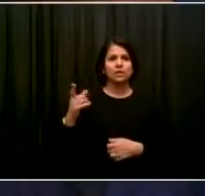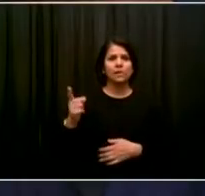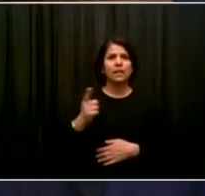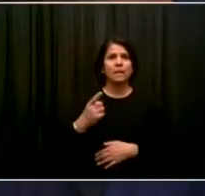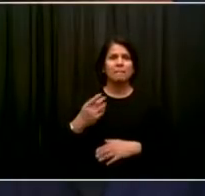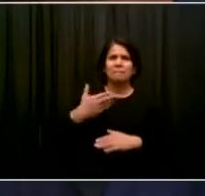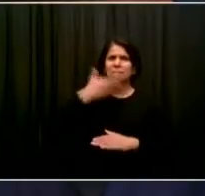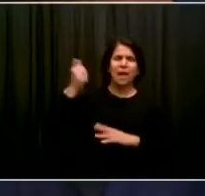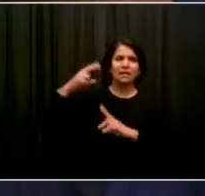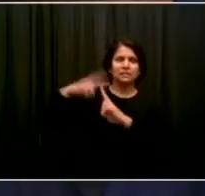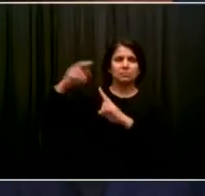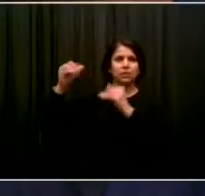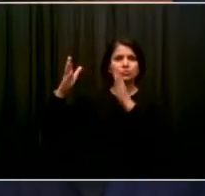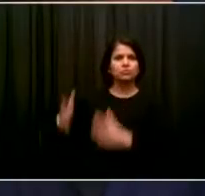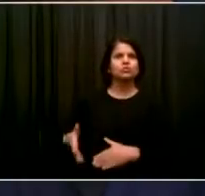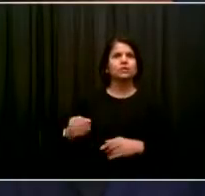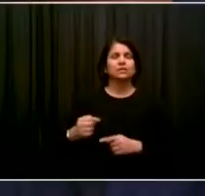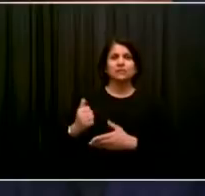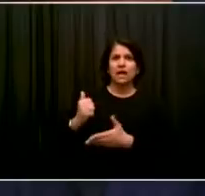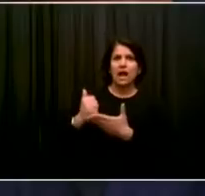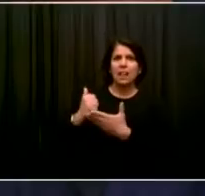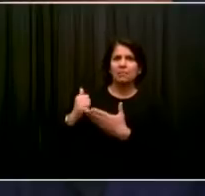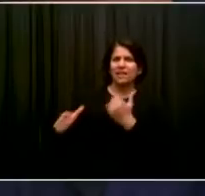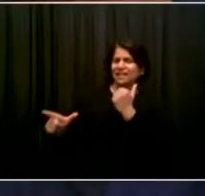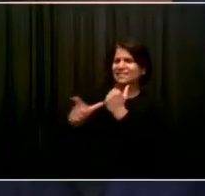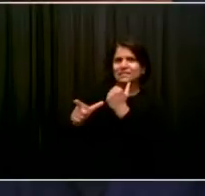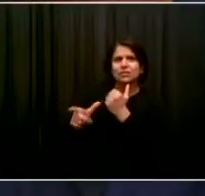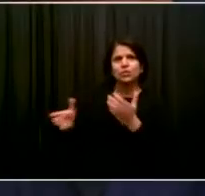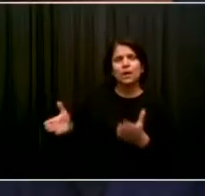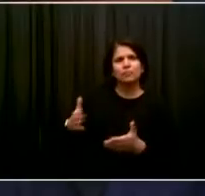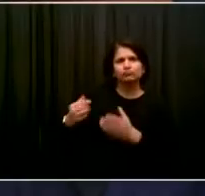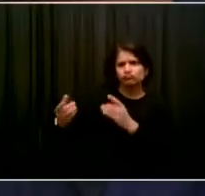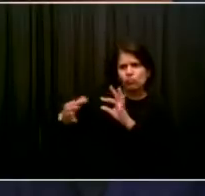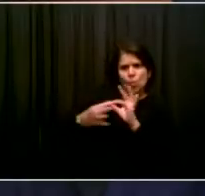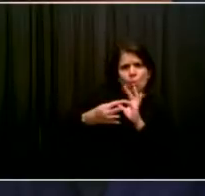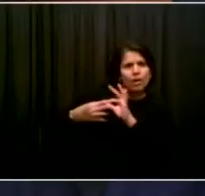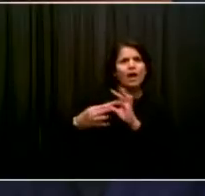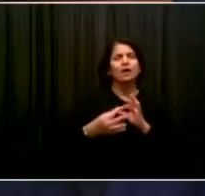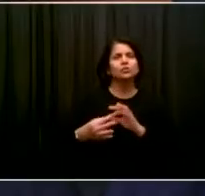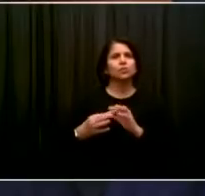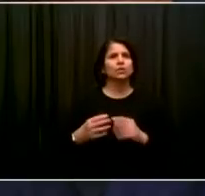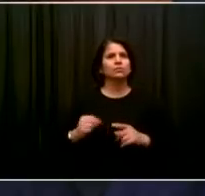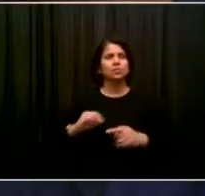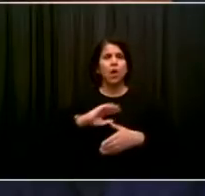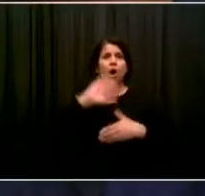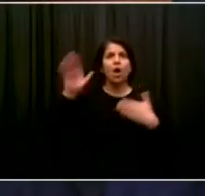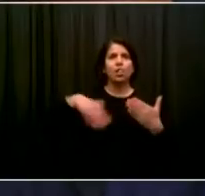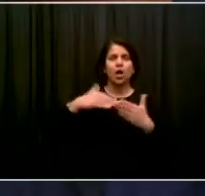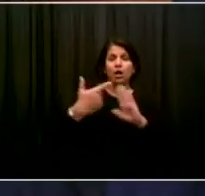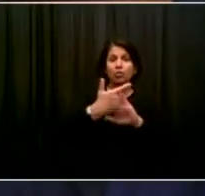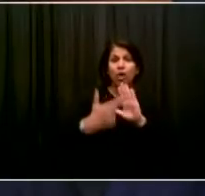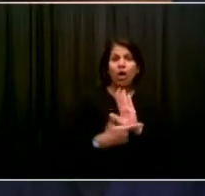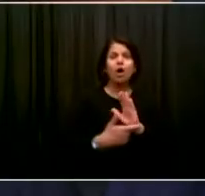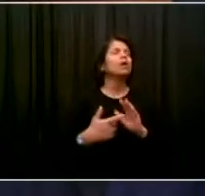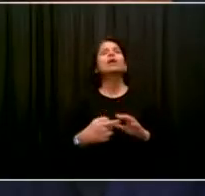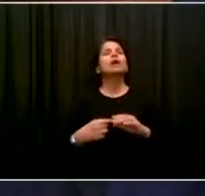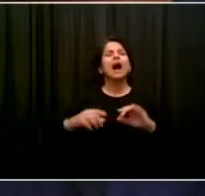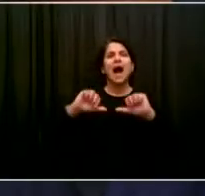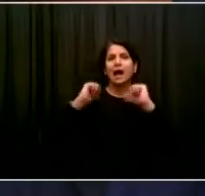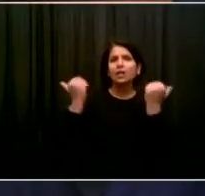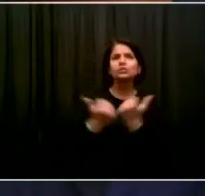in coordinating all of my law enforcement agencies so we can create a safe city that I state over and over